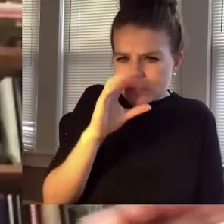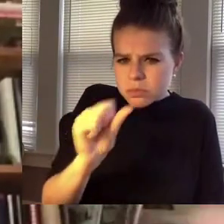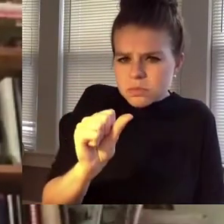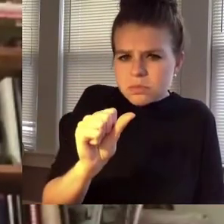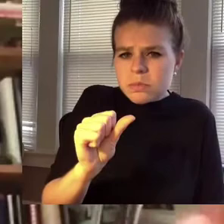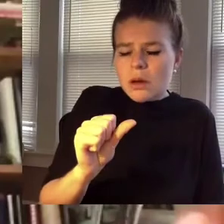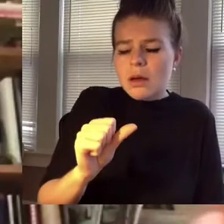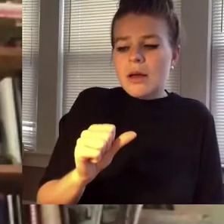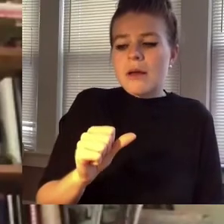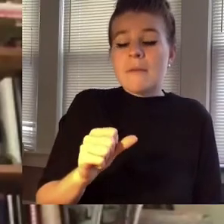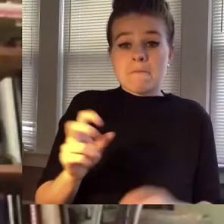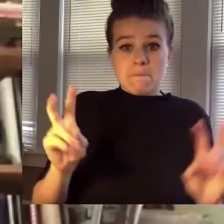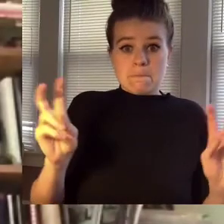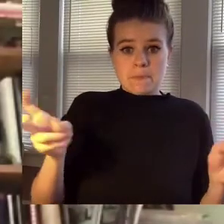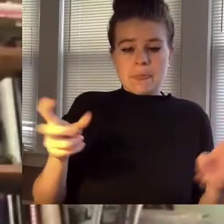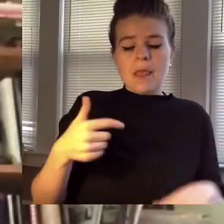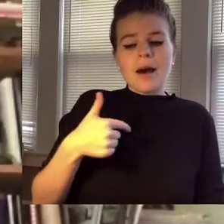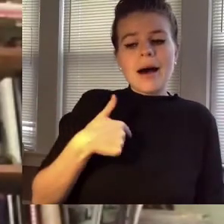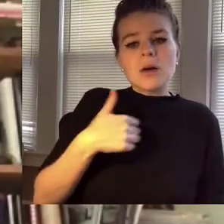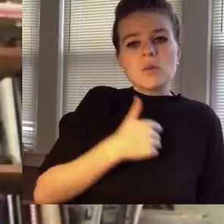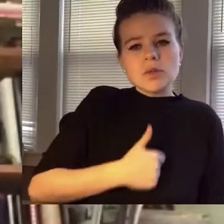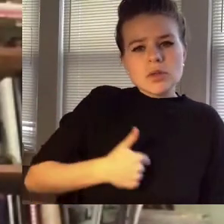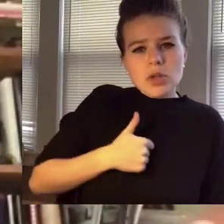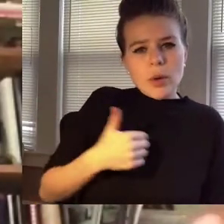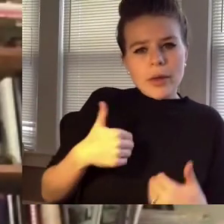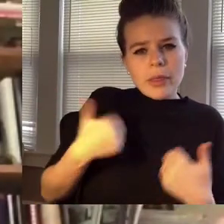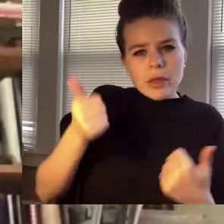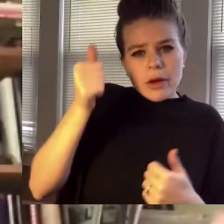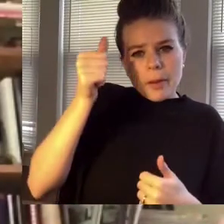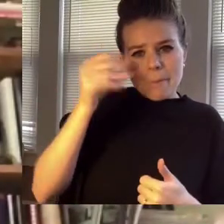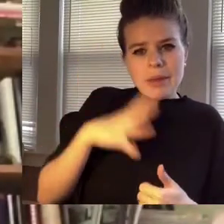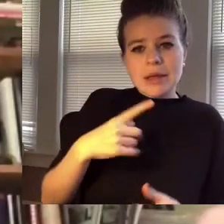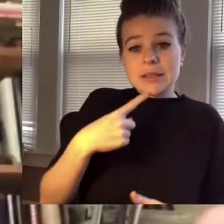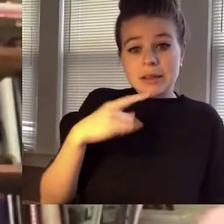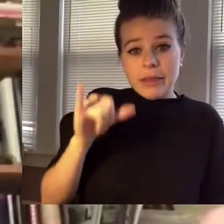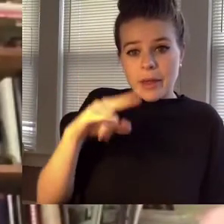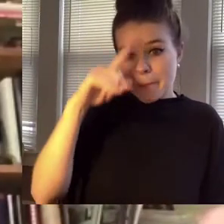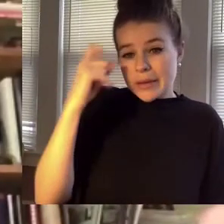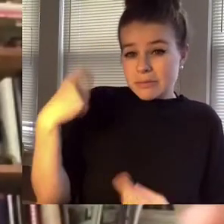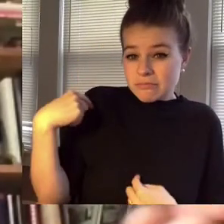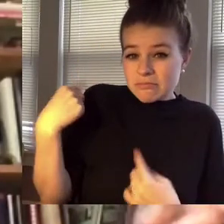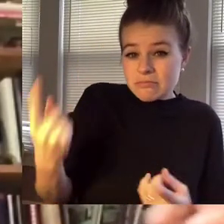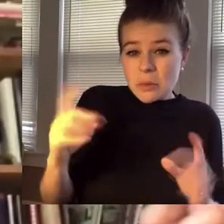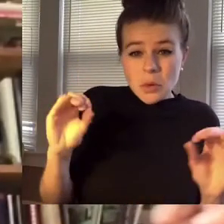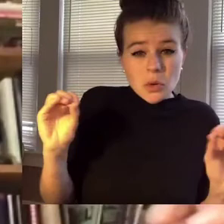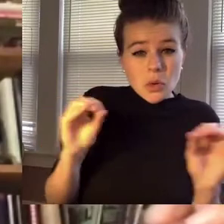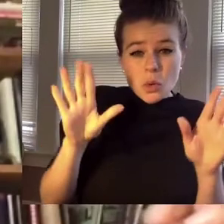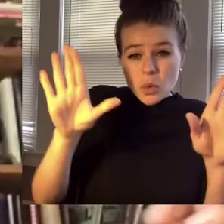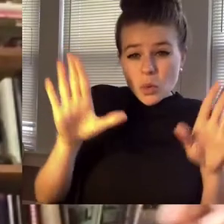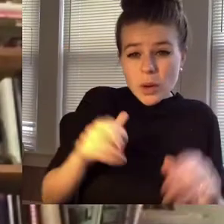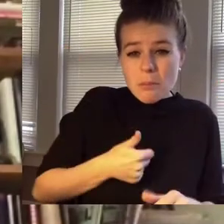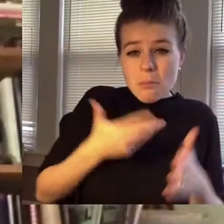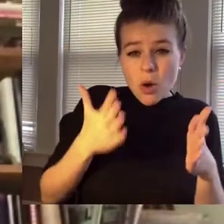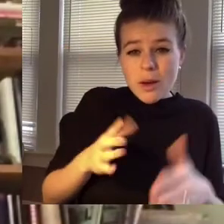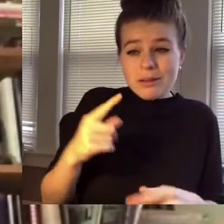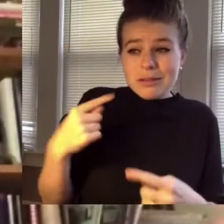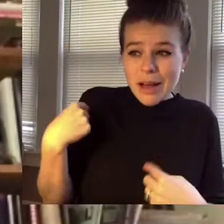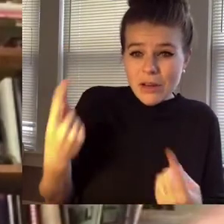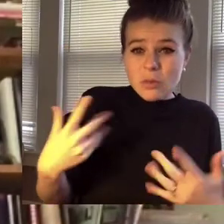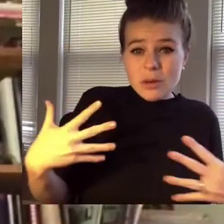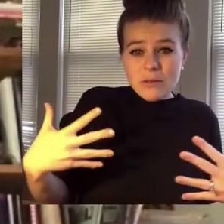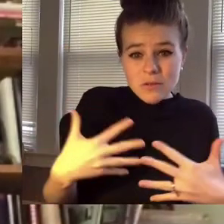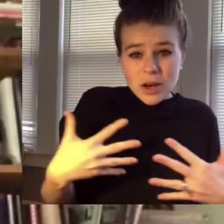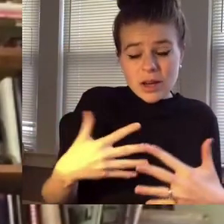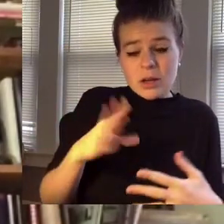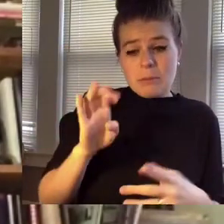"And I was sorry the young man said that, for no great poet has ever been afraid of being himself." I want to zero in on that